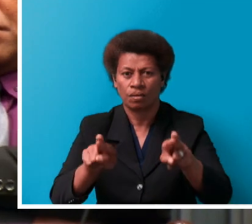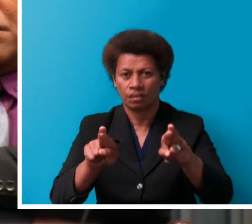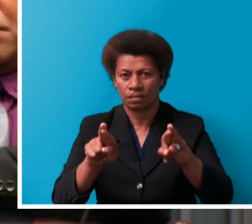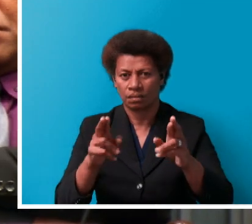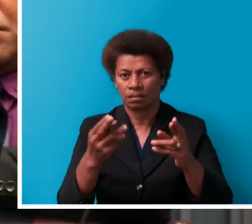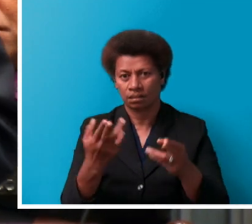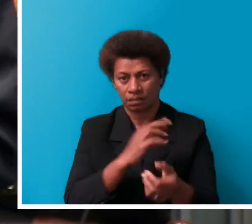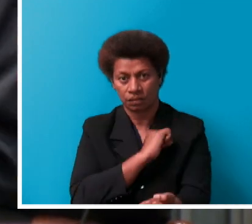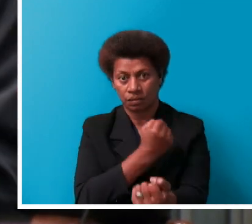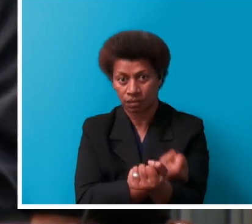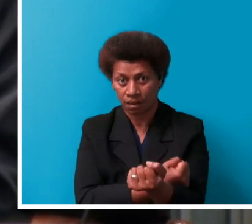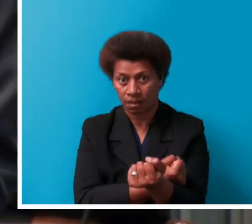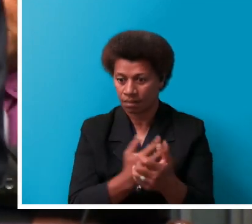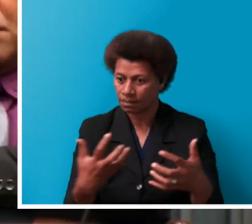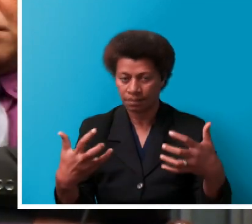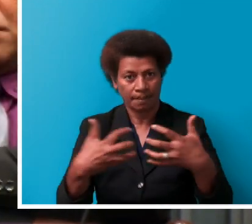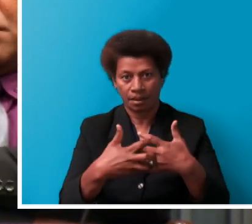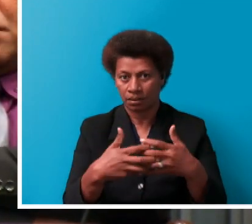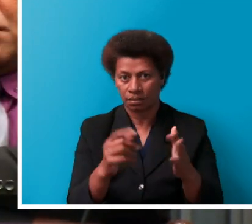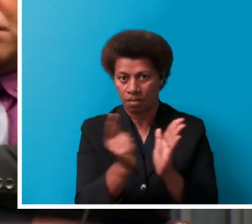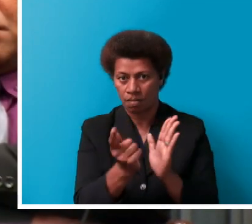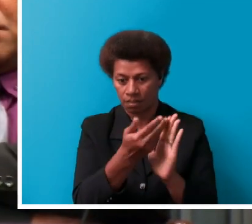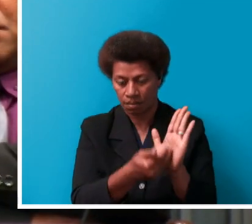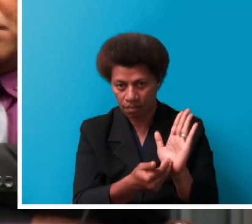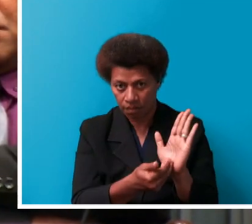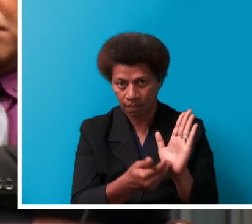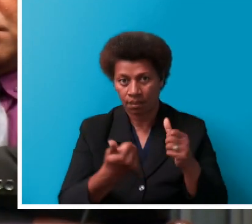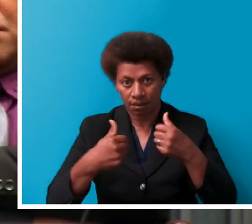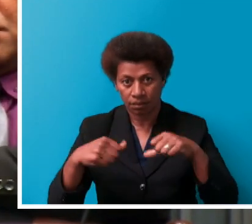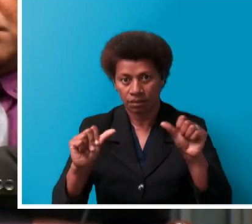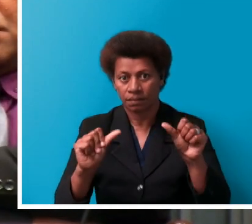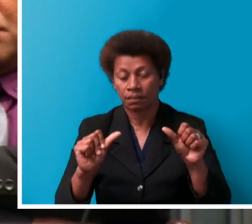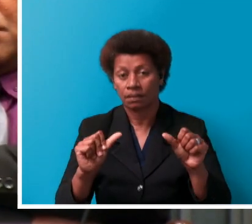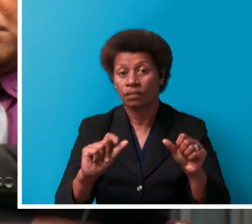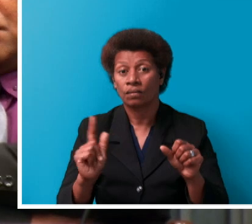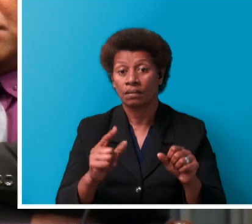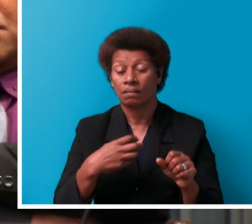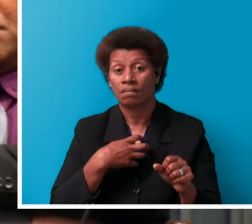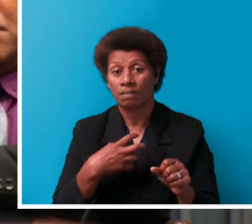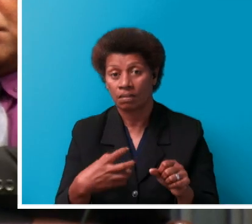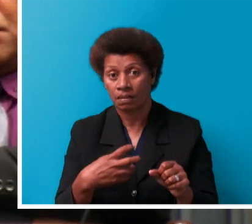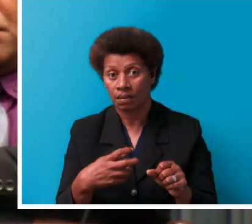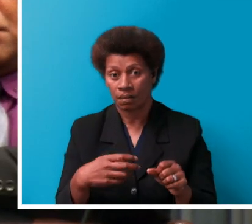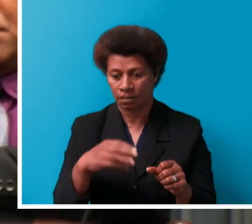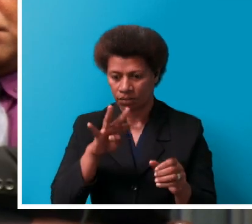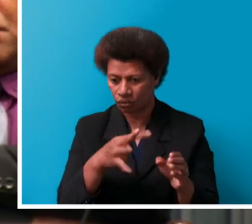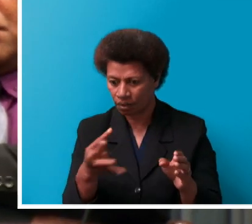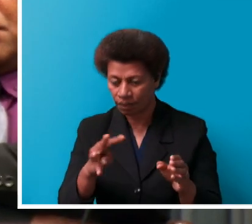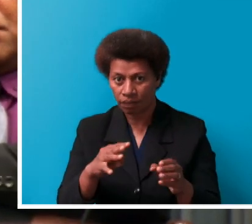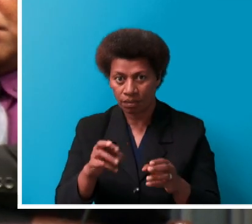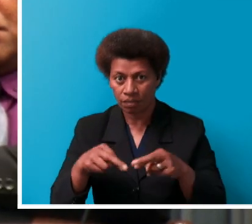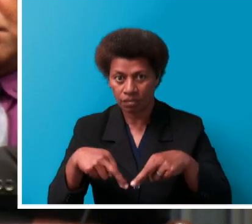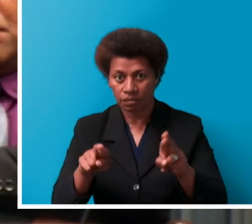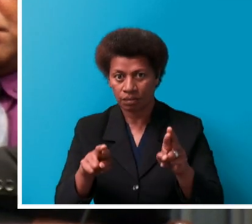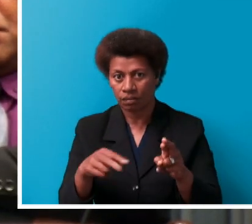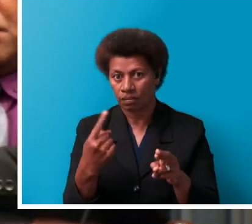and strengthen compliance measures achieved through increased joint enforcement operations with key